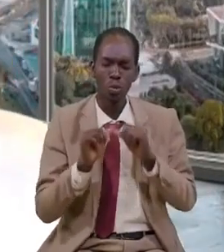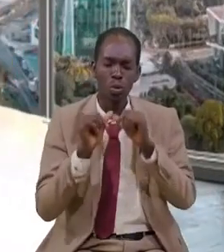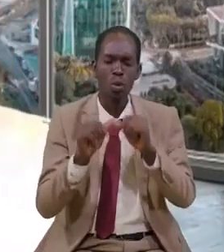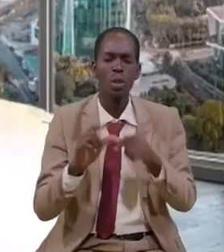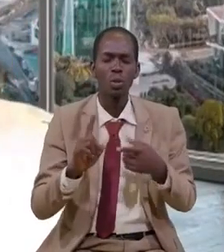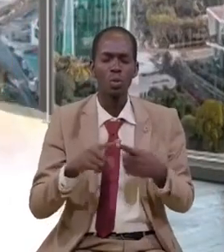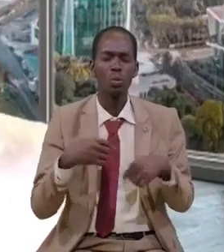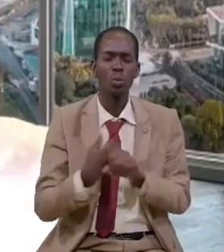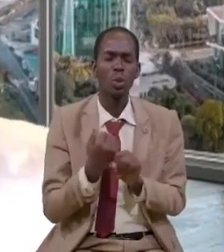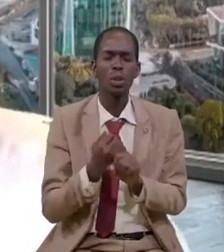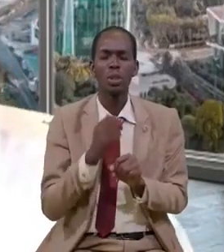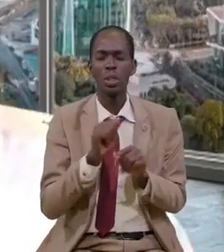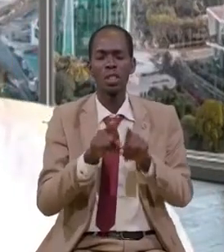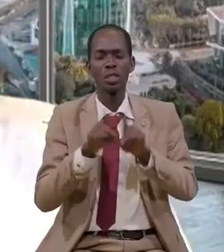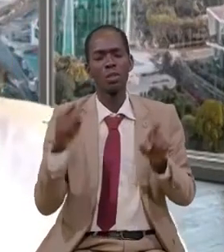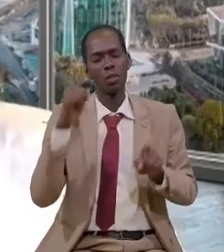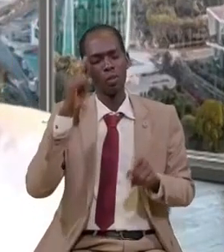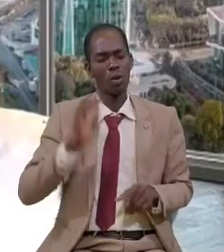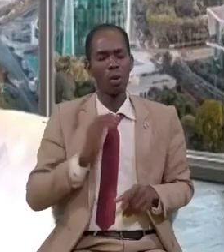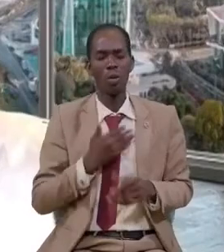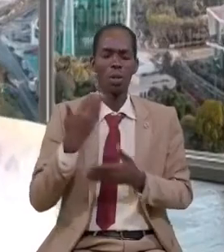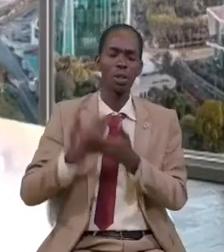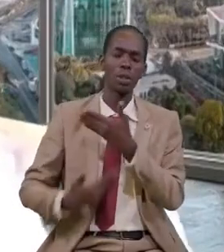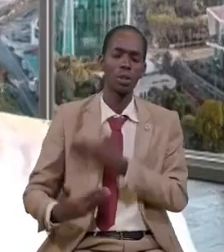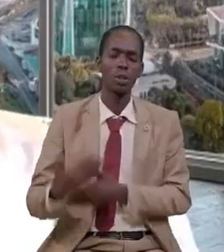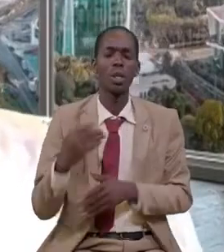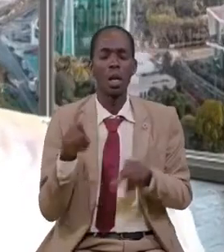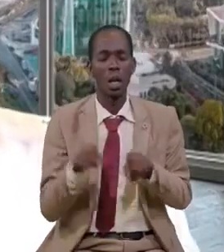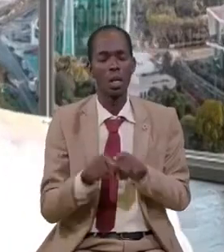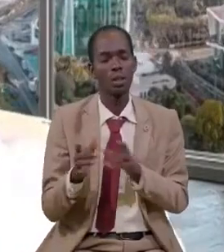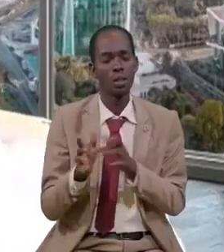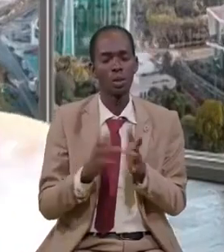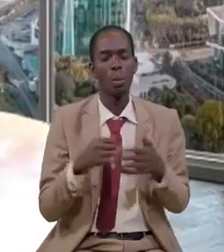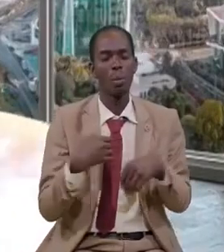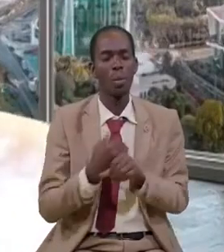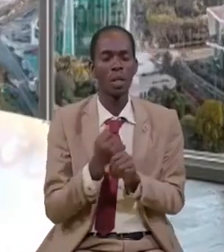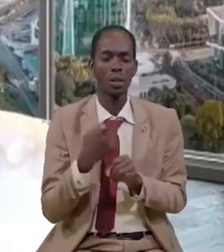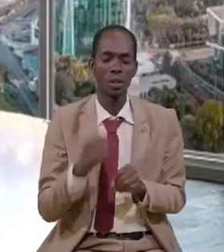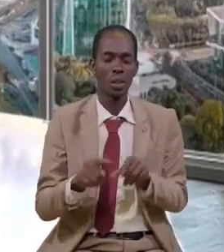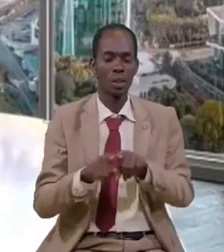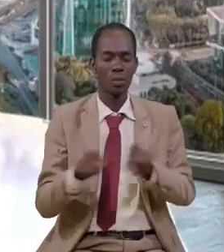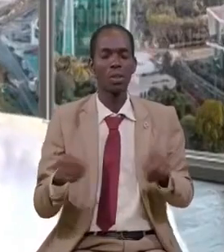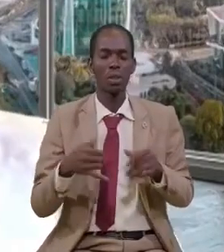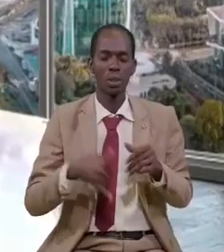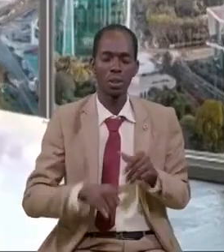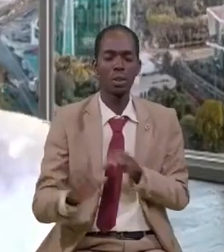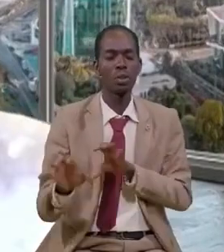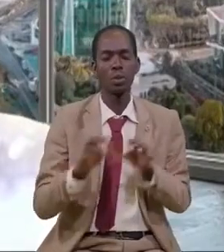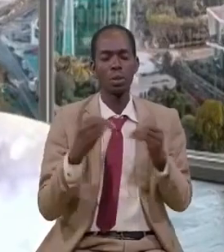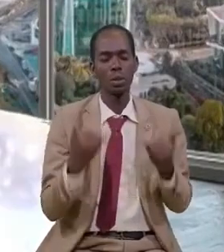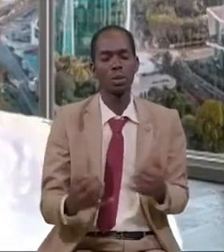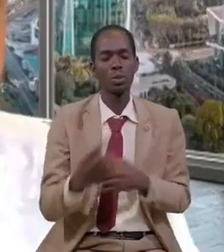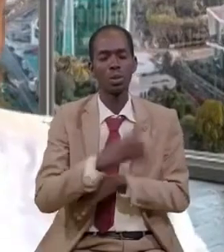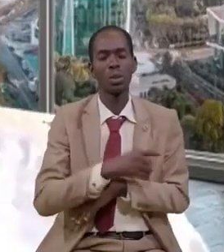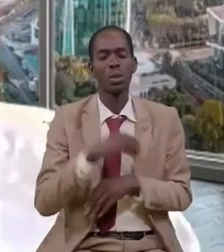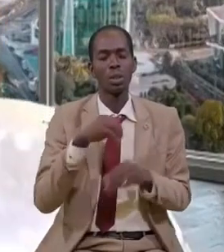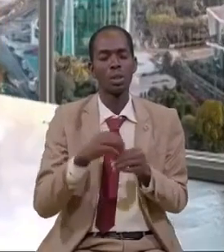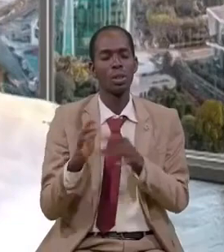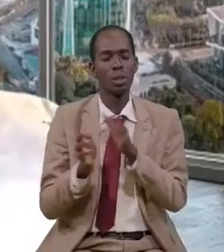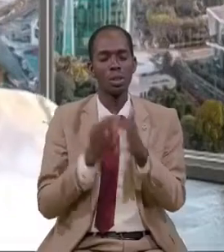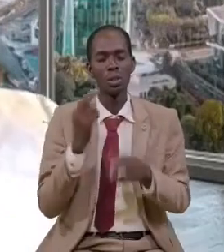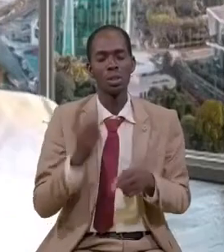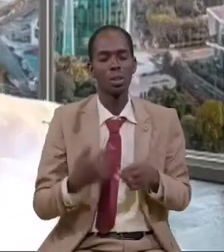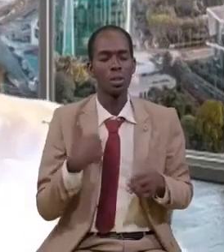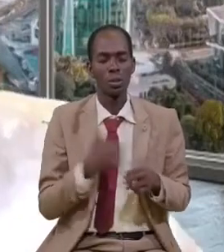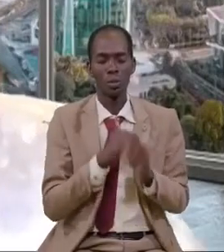for our generation, just as Jesus made a difference and is still serving today. In Jesus' name we